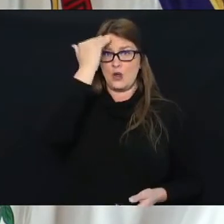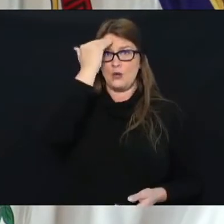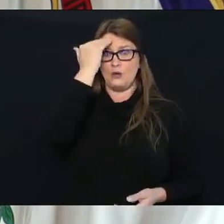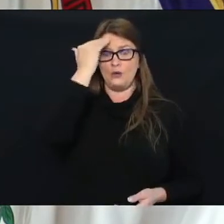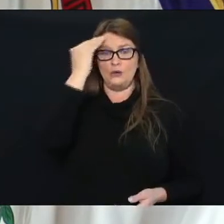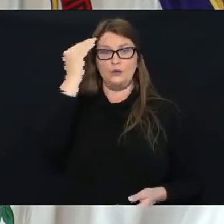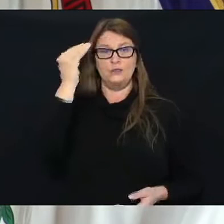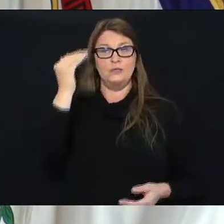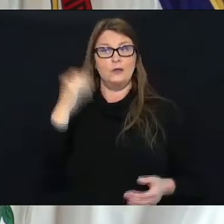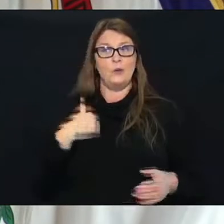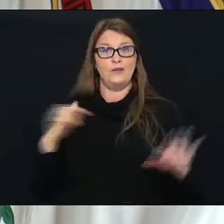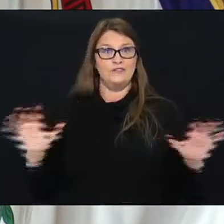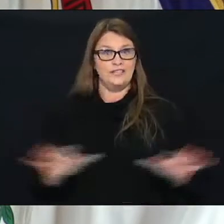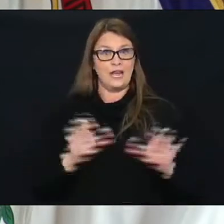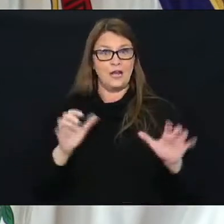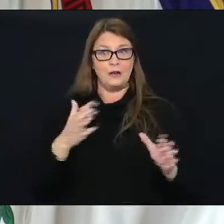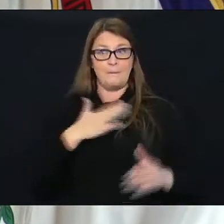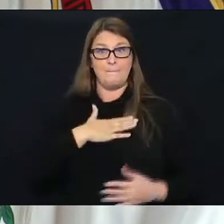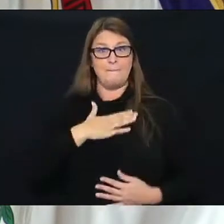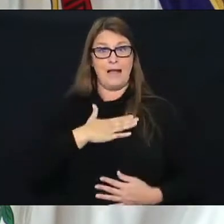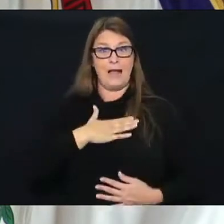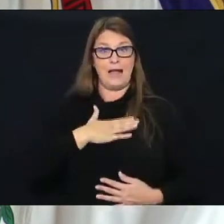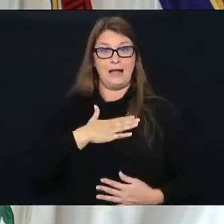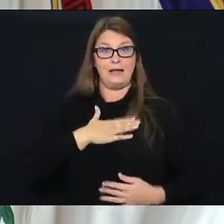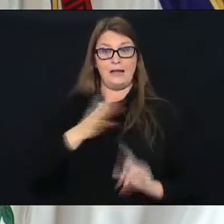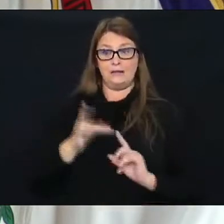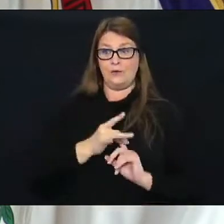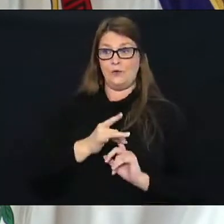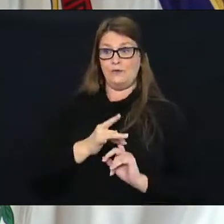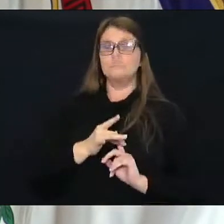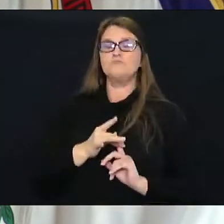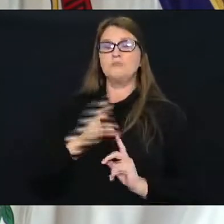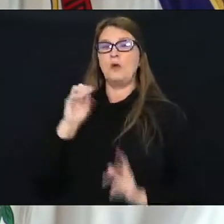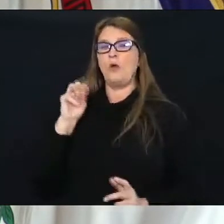everything that's been done on what I had was Omicron.